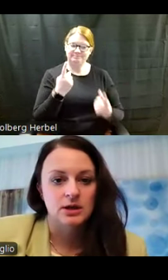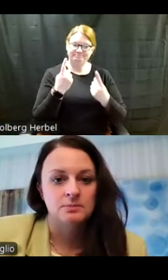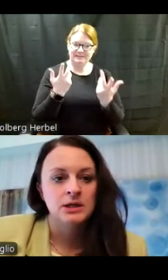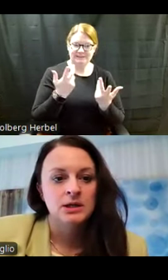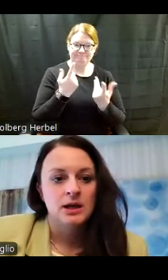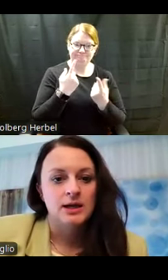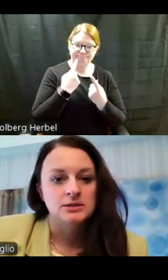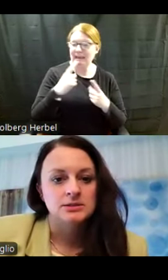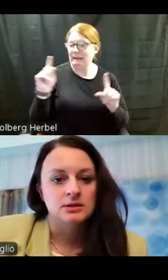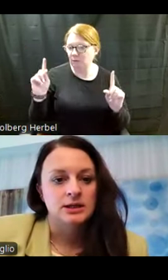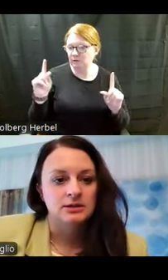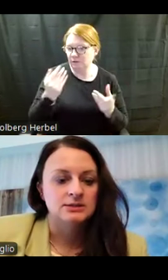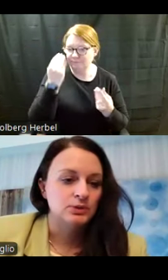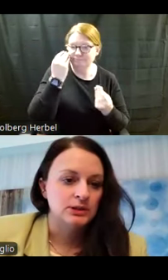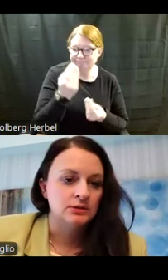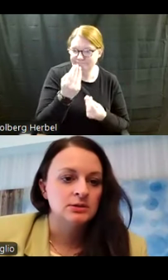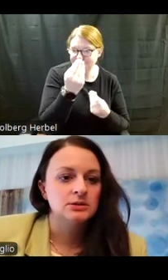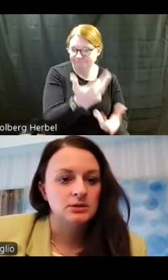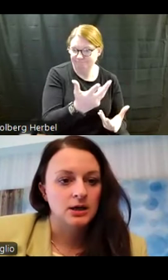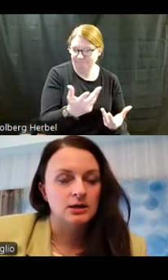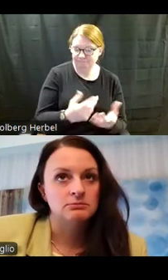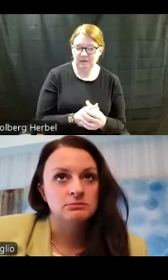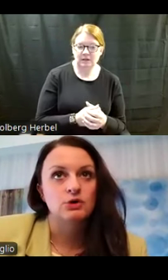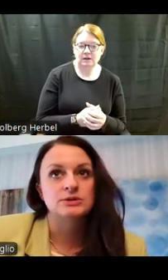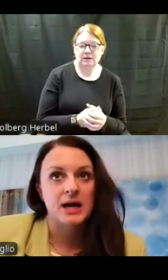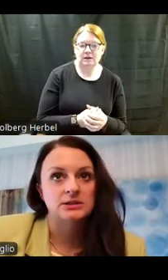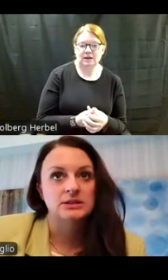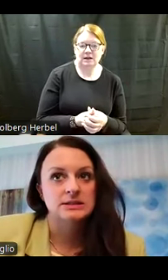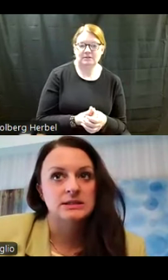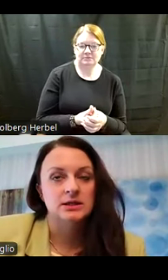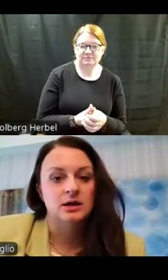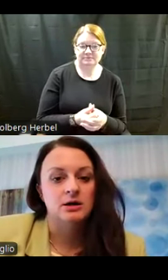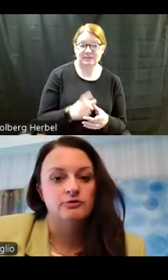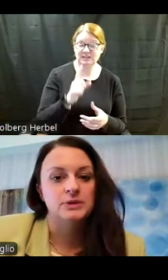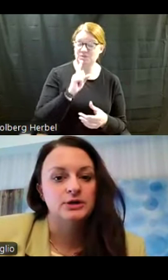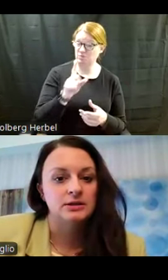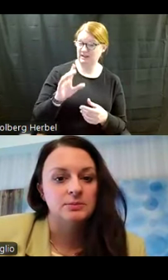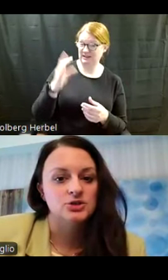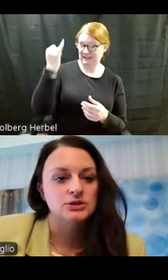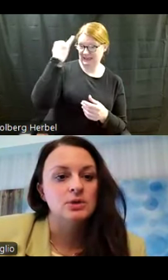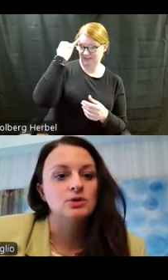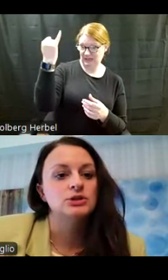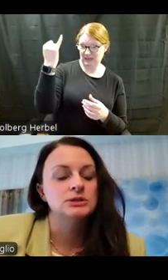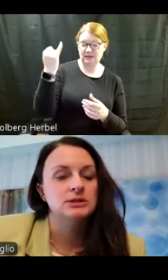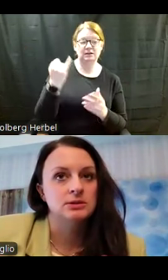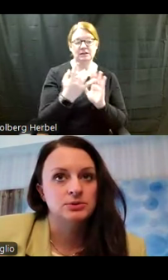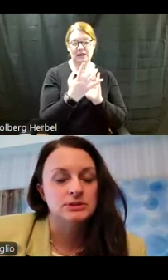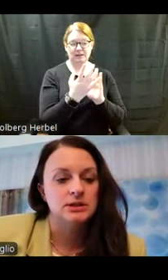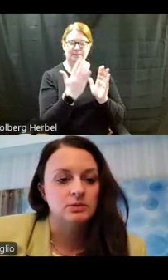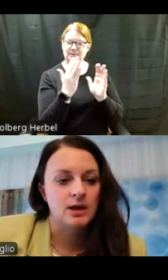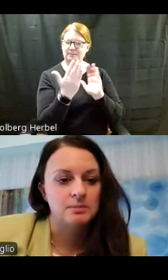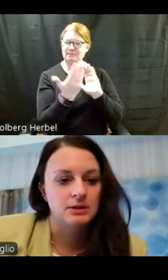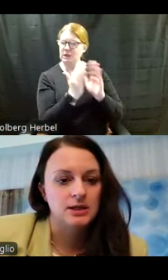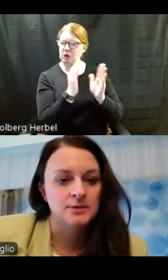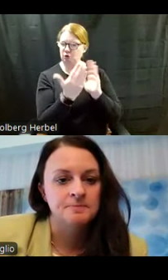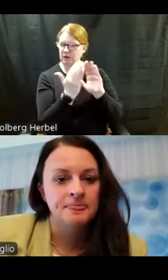news. And again, this really goes back to this idea of mirroring the patient's emotions and proceeding